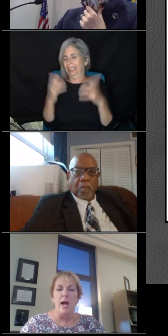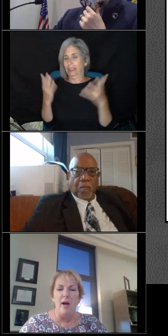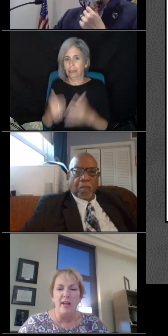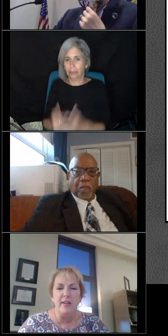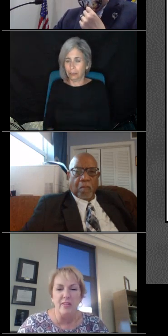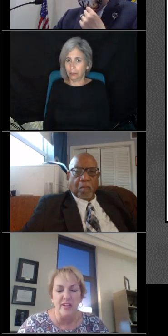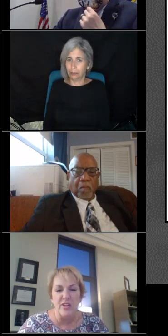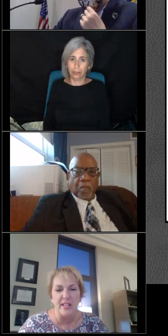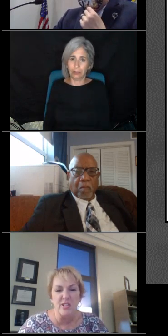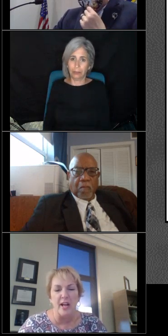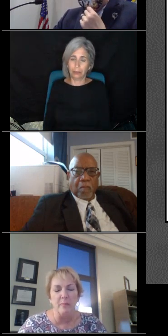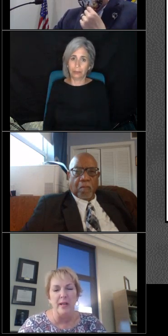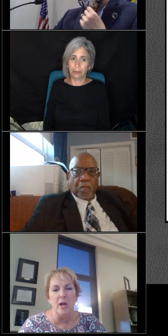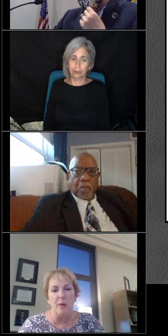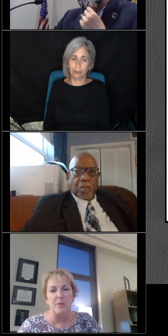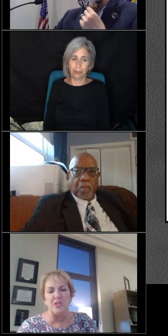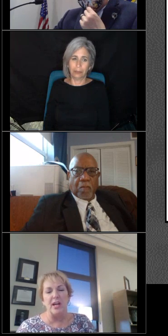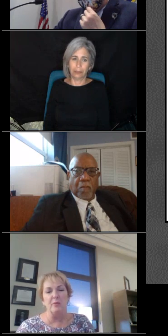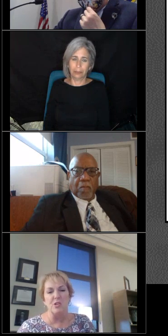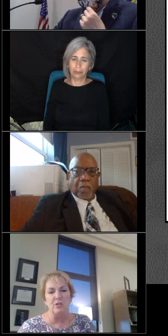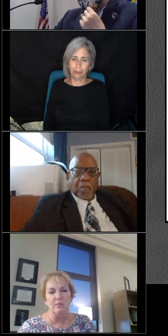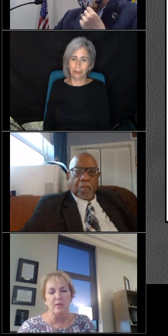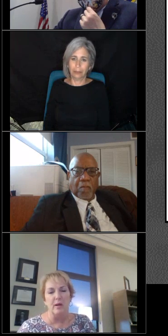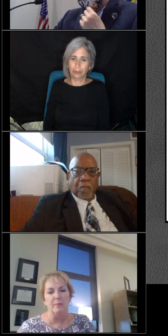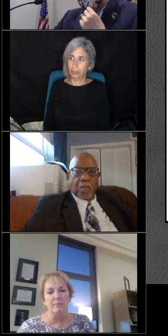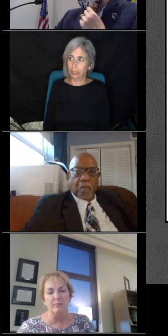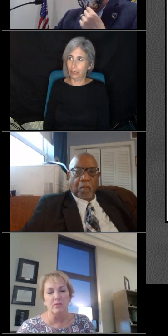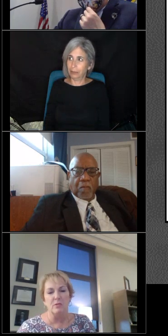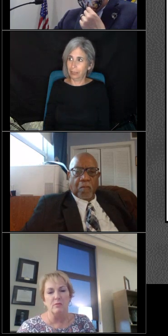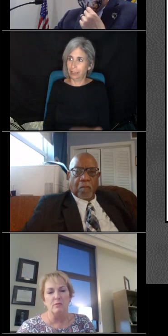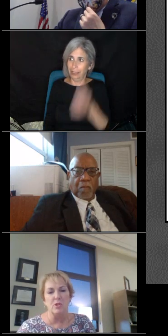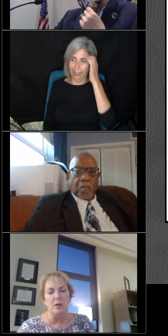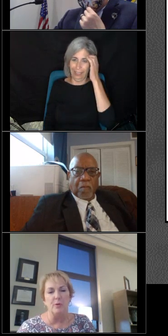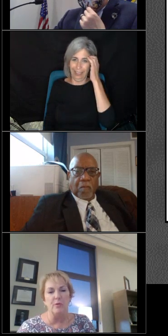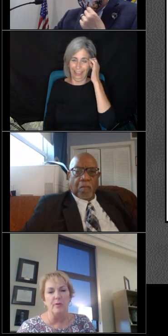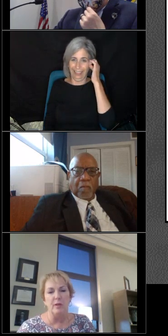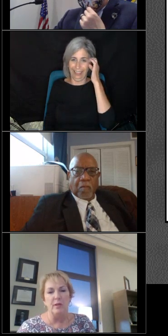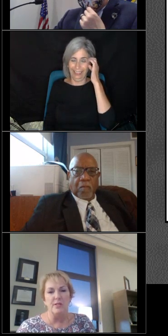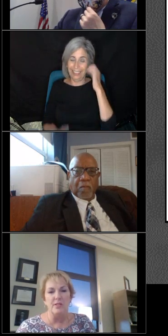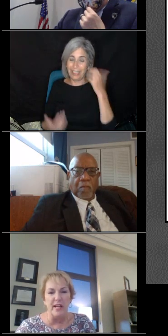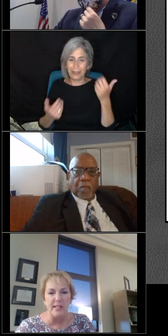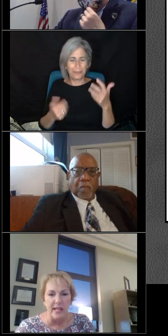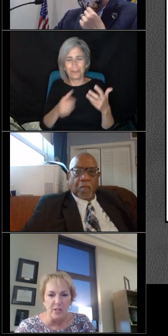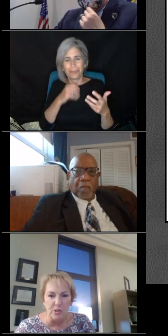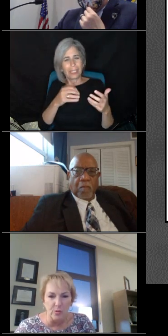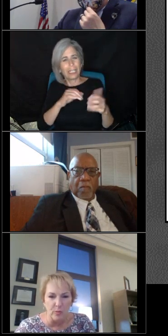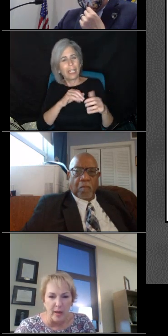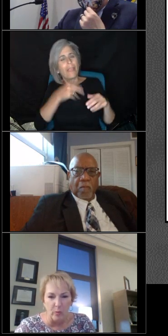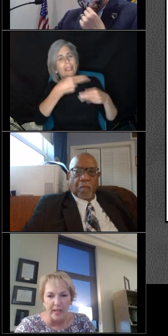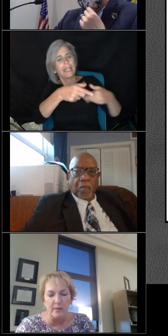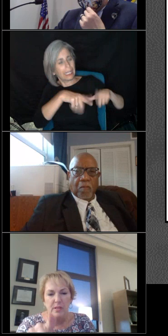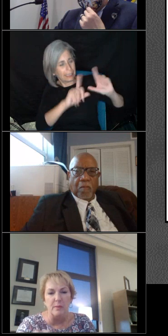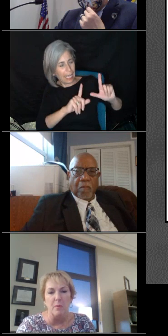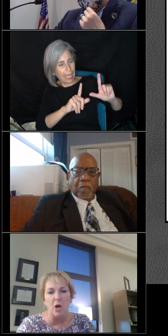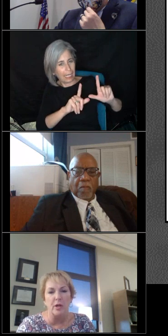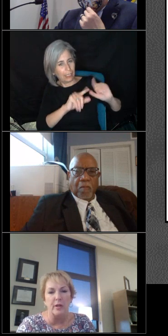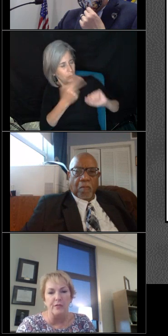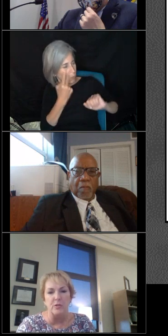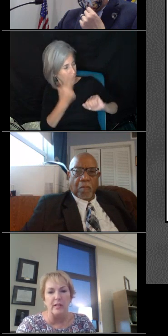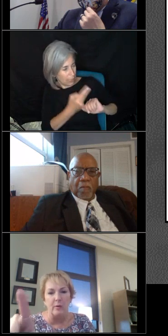say or no. I think the next slide might accomplish that, Commissioner. John, see, that takes you, now we